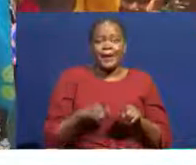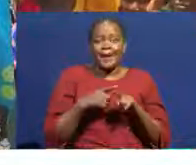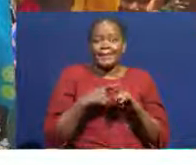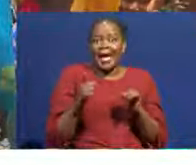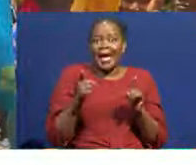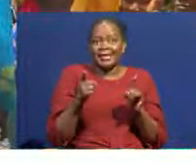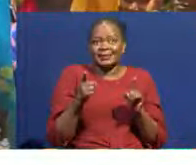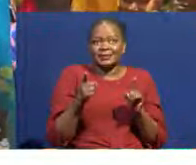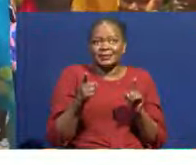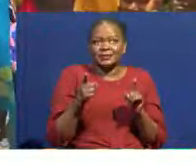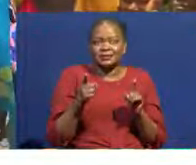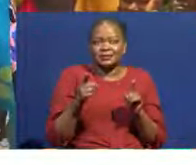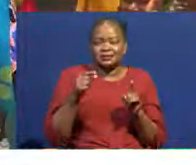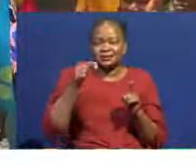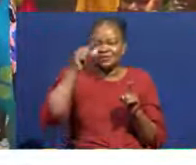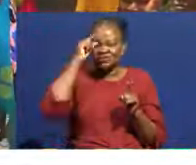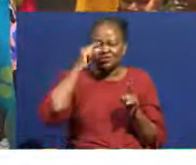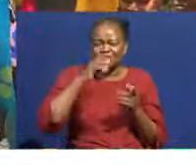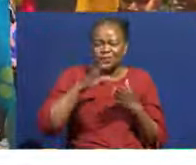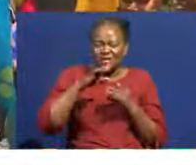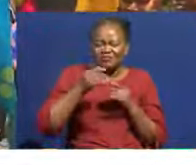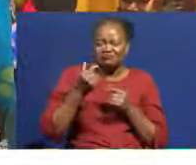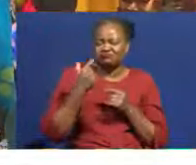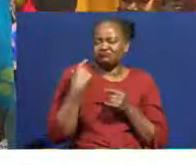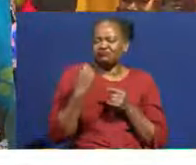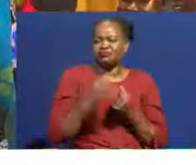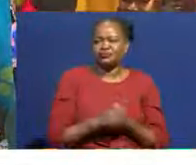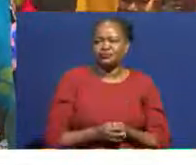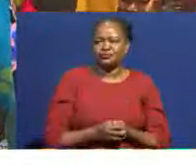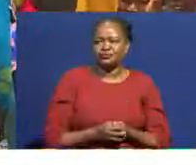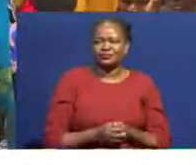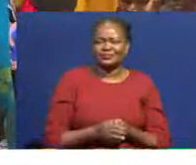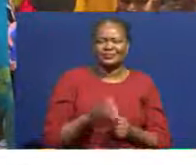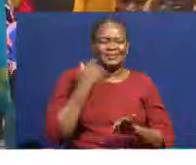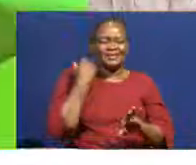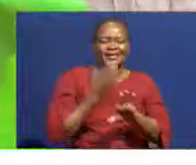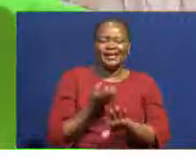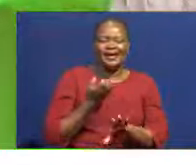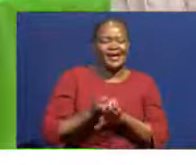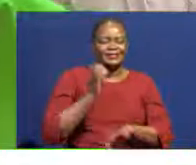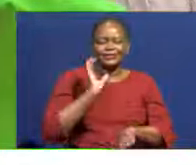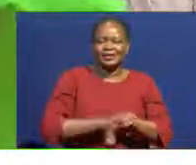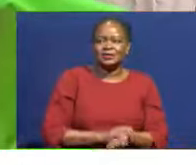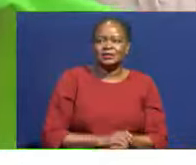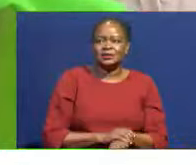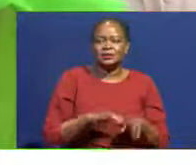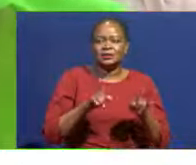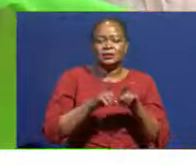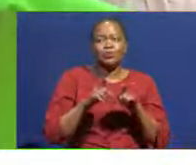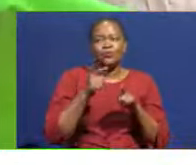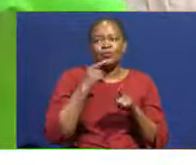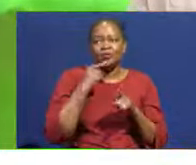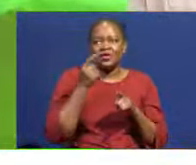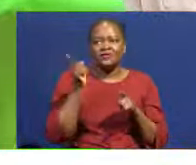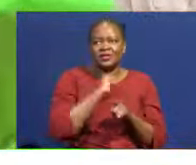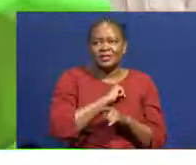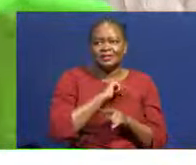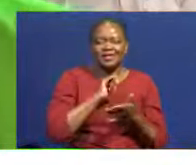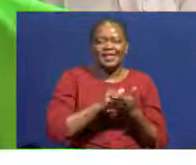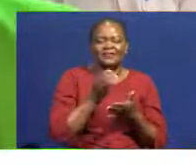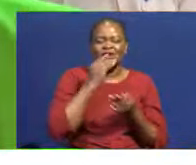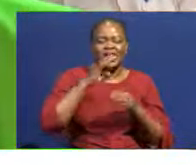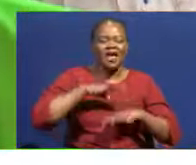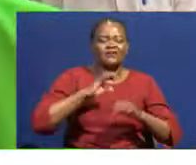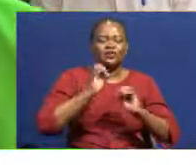Lakini misaada ya kiserikali, especially katika hizo siku za nyuma, imekuwa vigumu sana kupatikana. Na vile umesema hiyo chakula bado